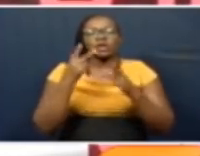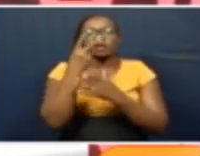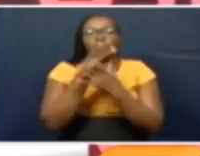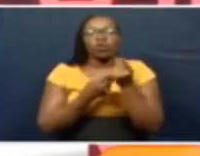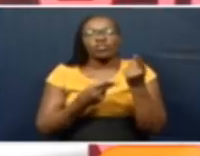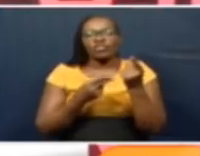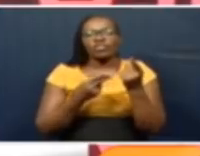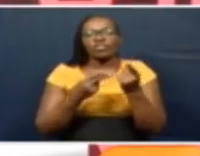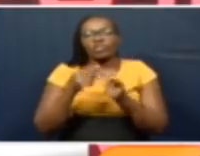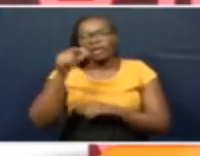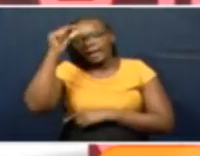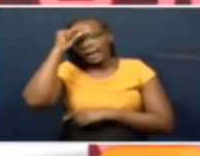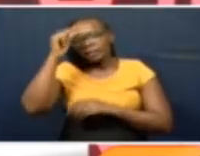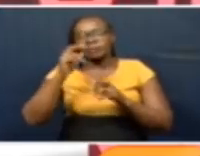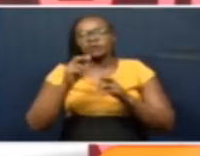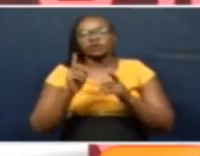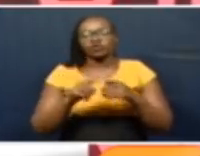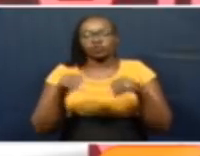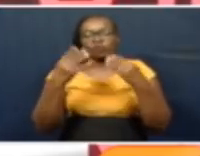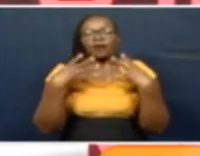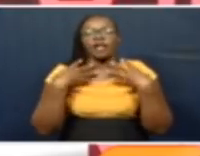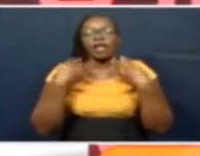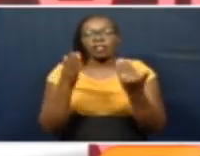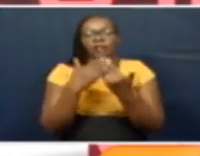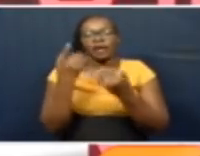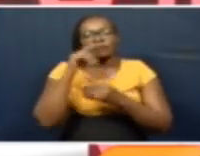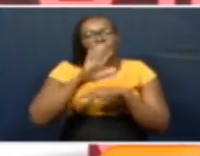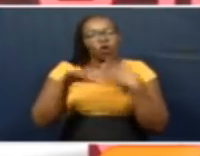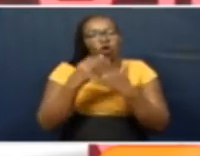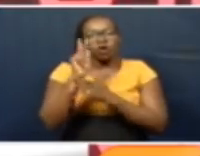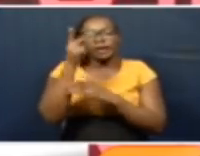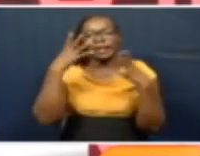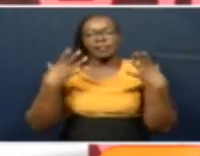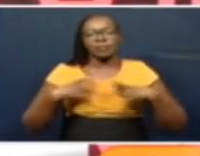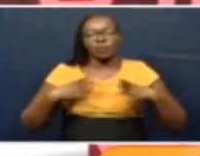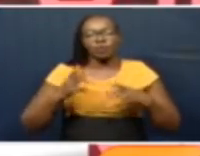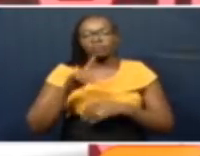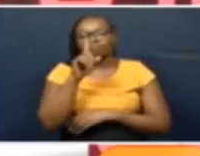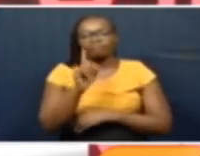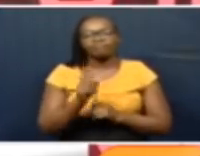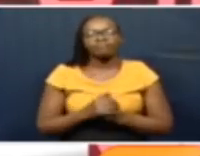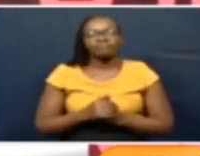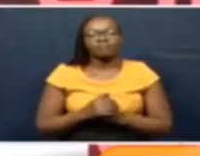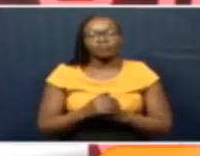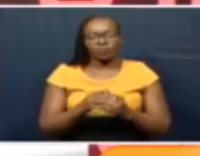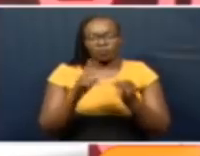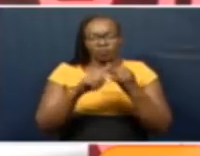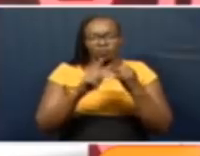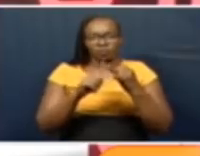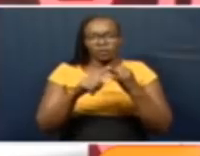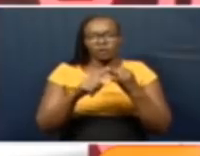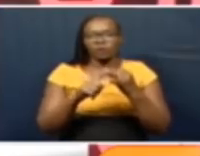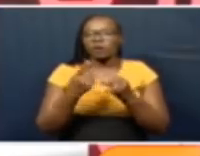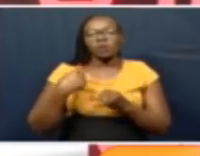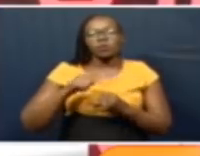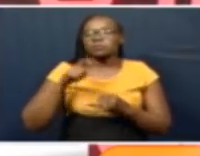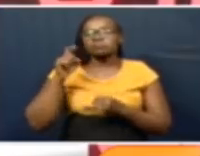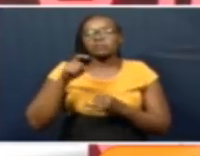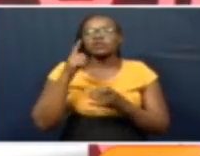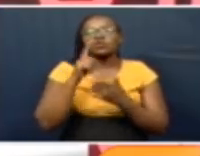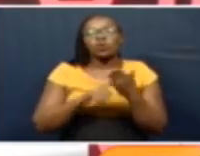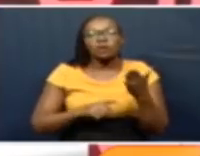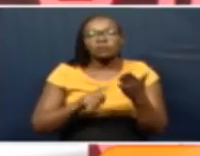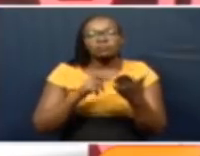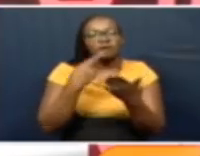of government to provide health care for the entire Kenyan population? What are the human resources needs, the equipment